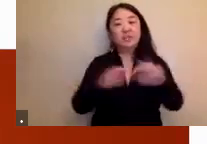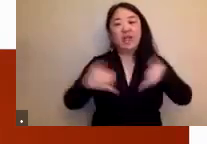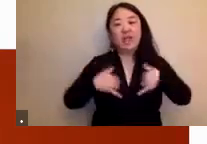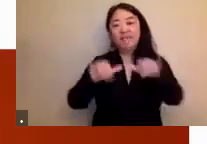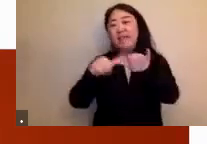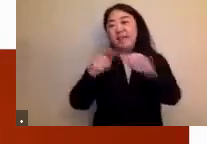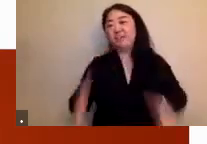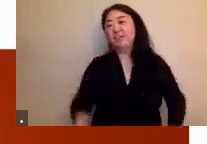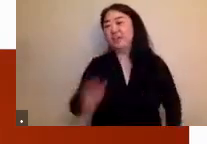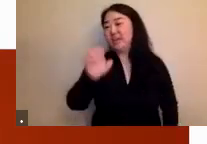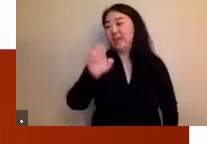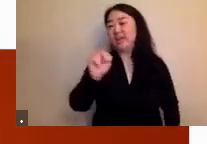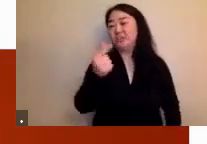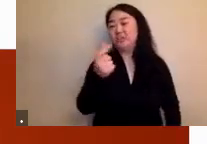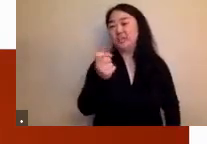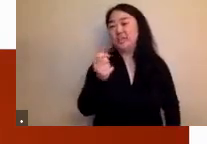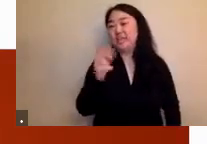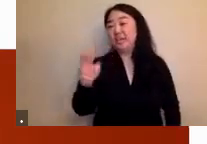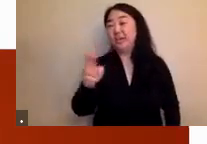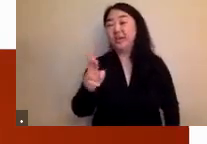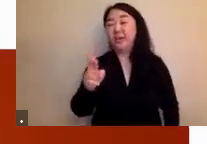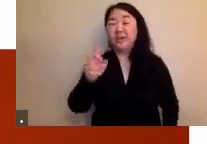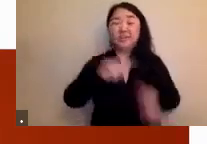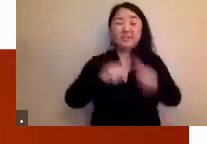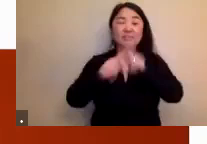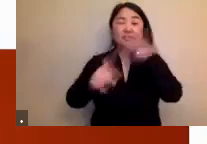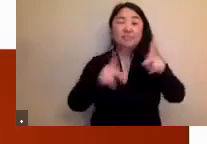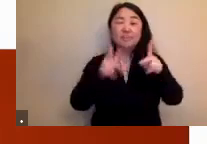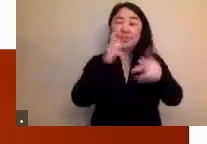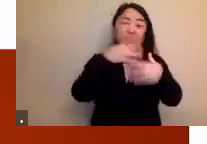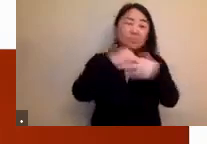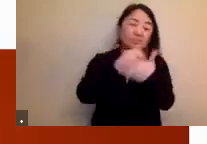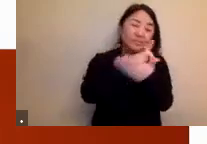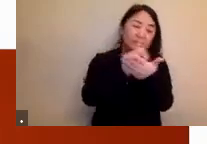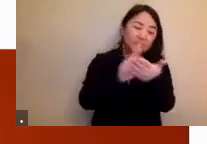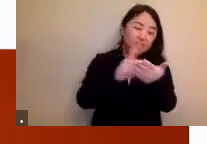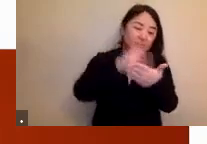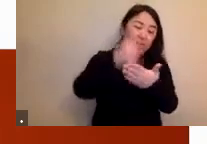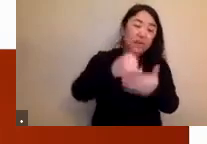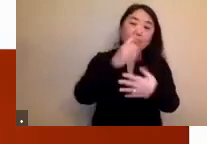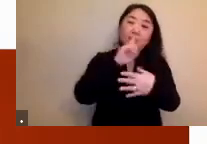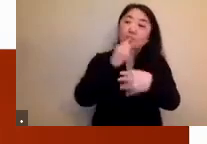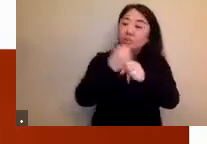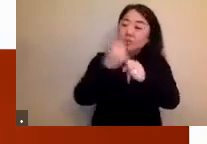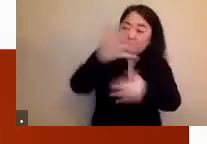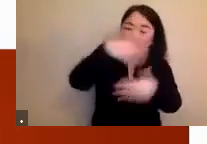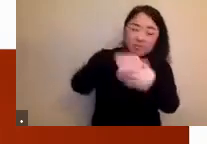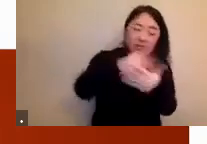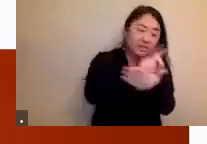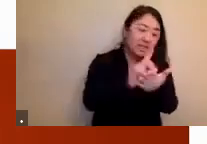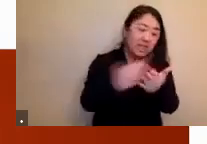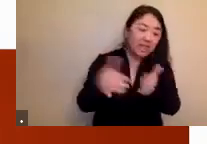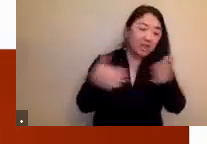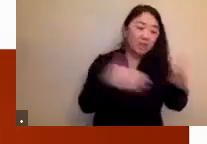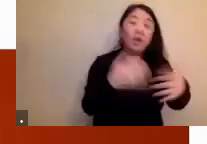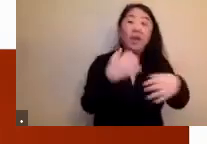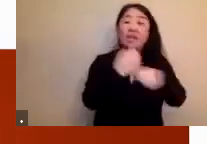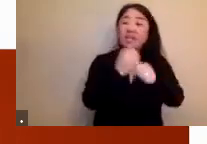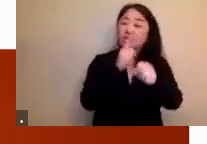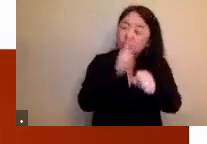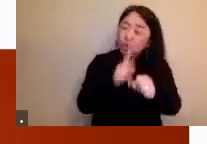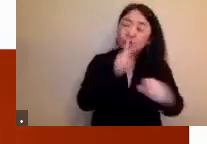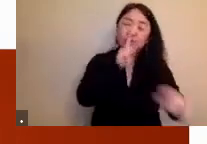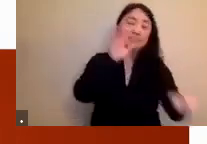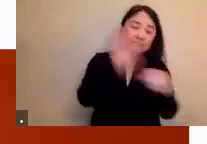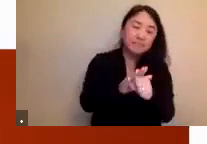those who are designing projects into those roles to ensure that there's equity. It's just simple as that. When people